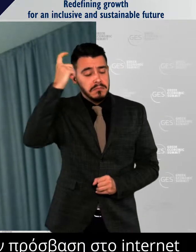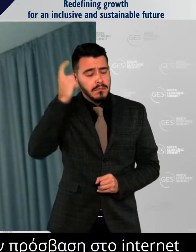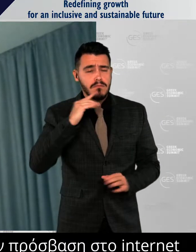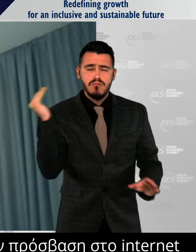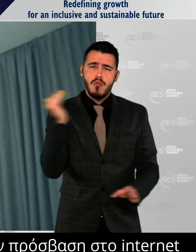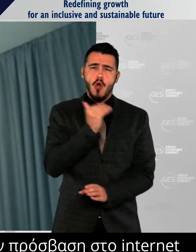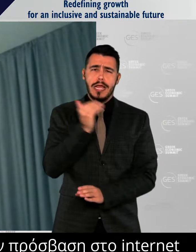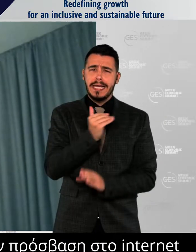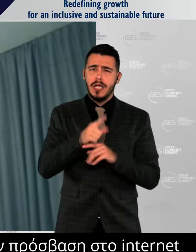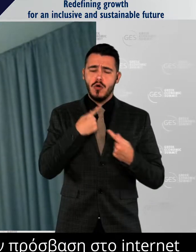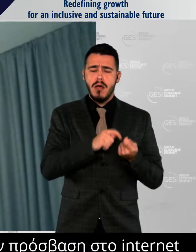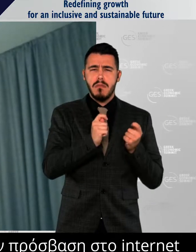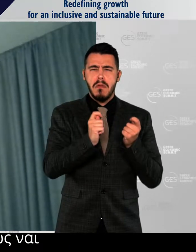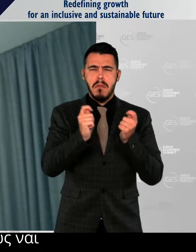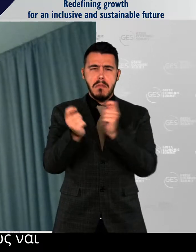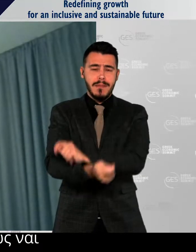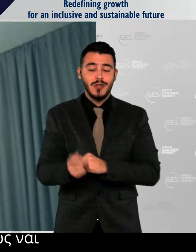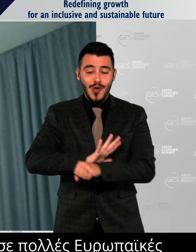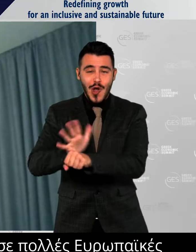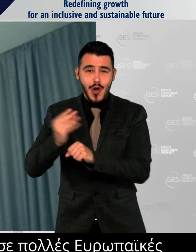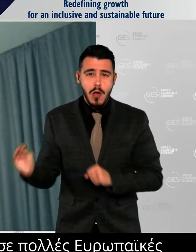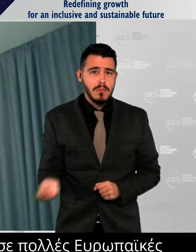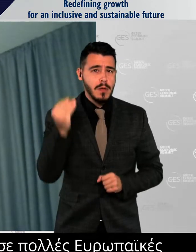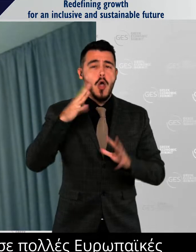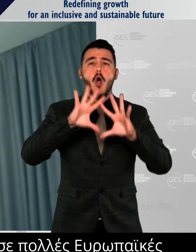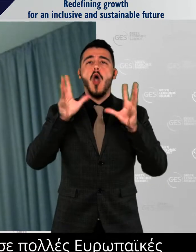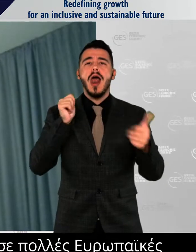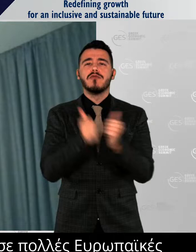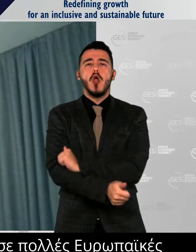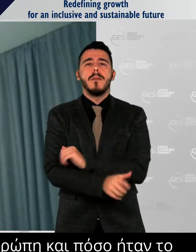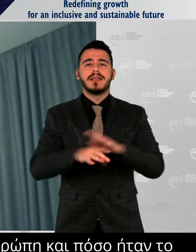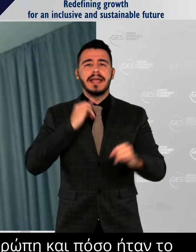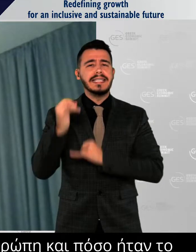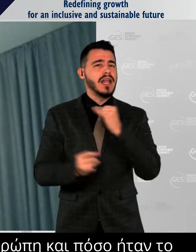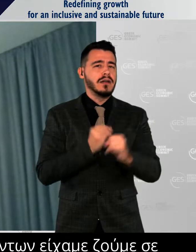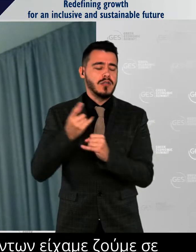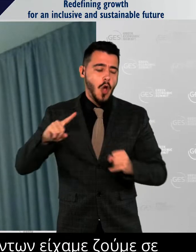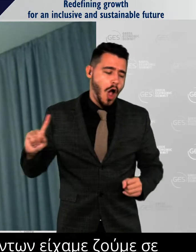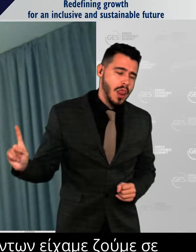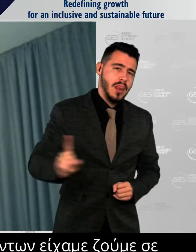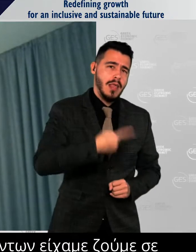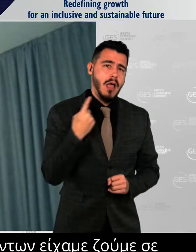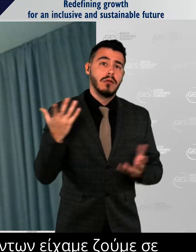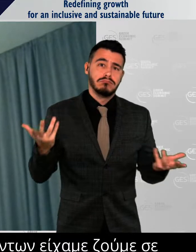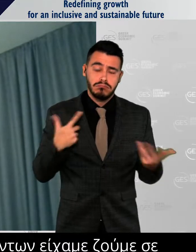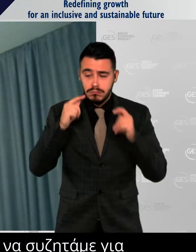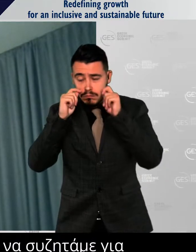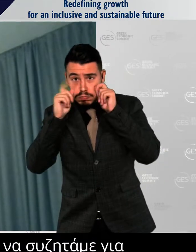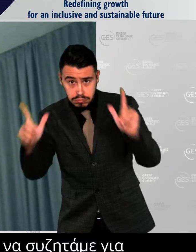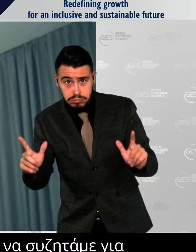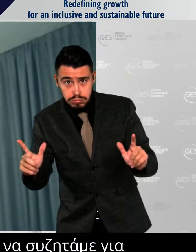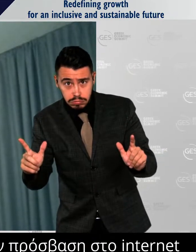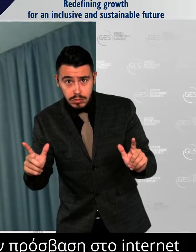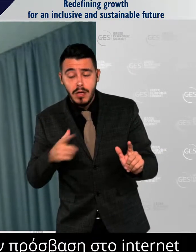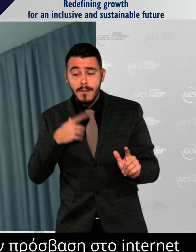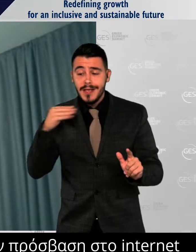we have seen an acceleration there. Someone is saying 5 years, 10 years, I don't know how many years, but it has been the most incredible acceleration I've never